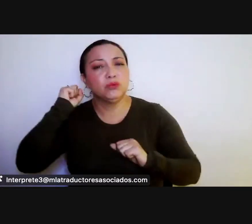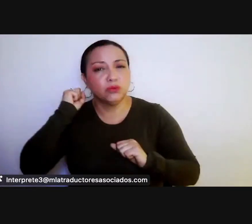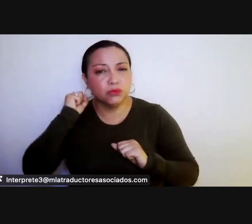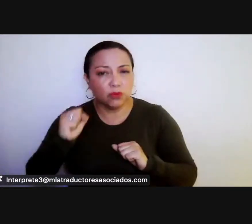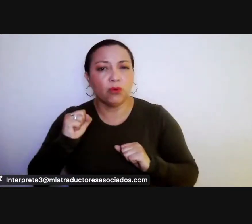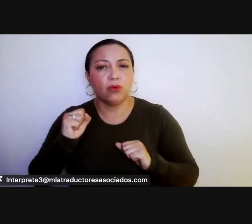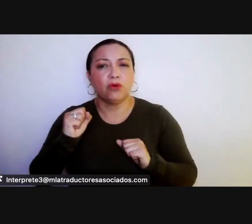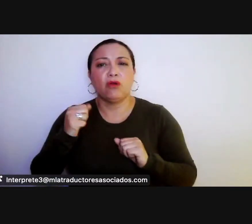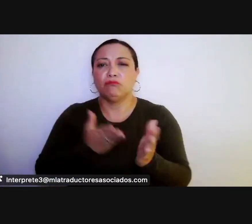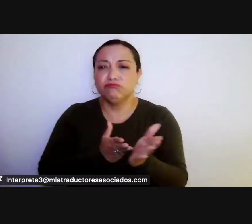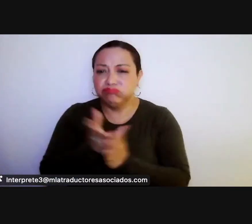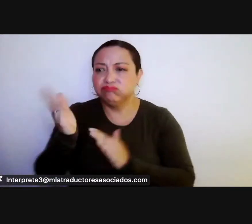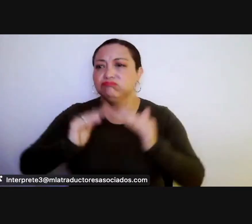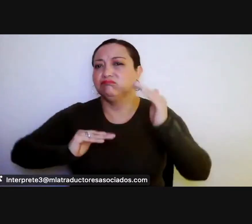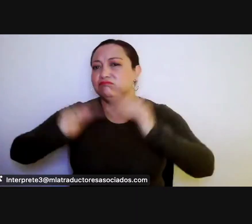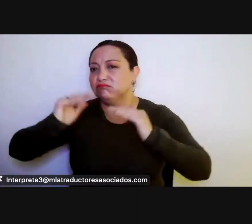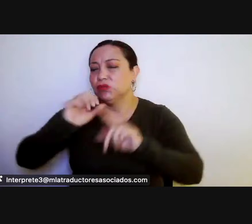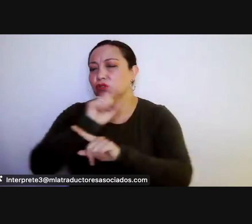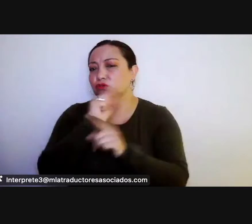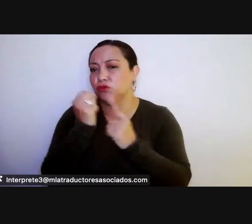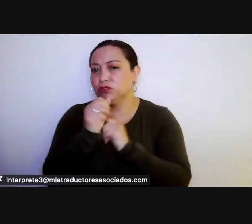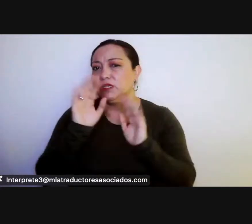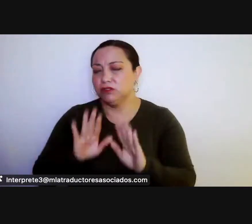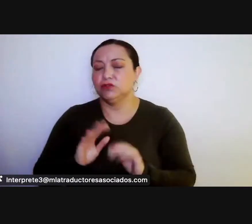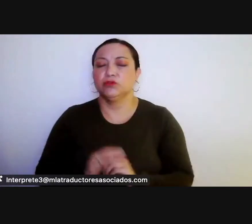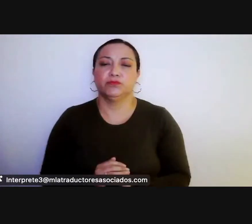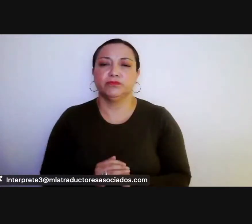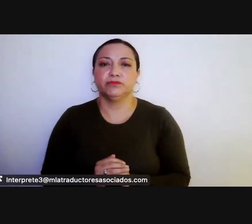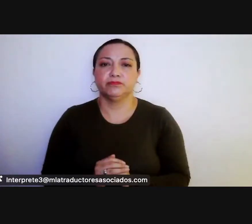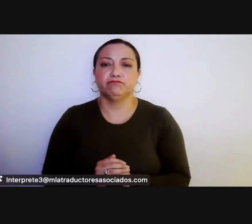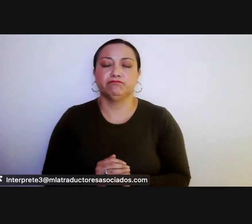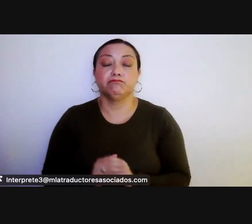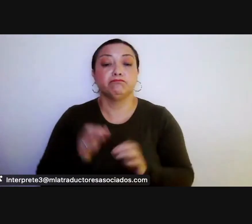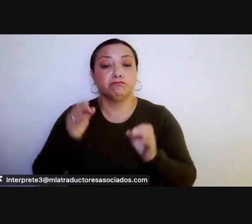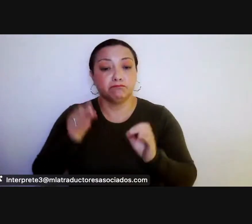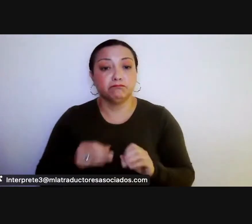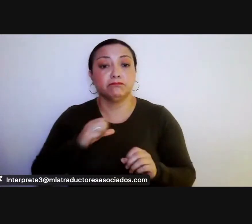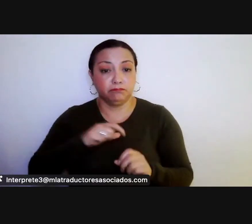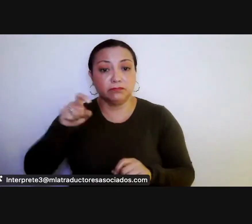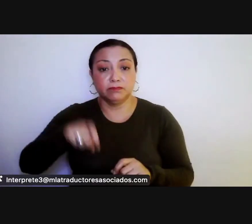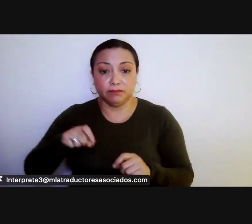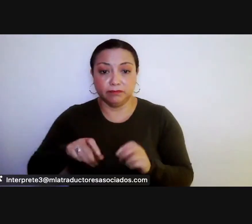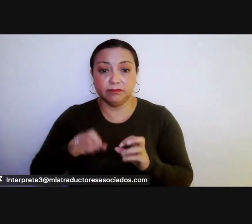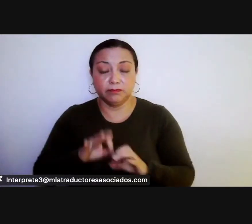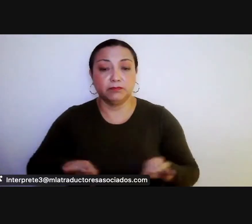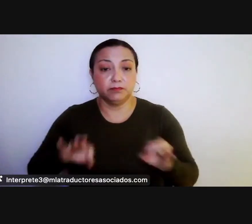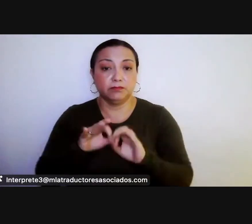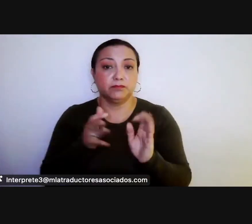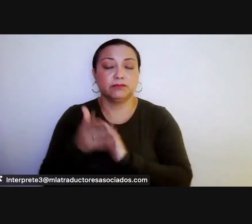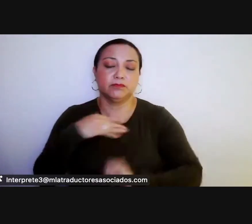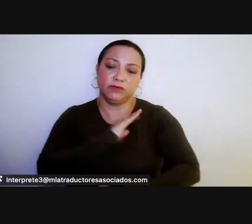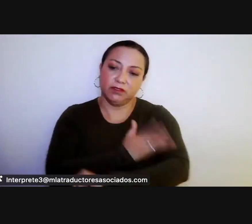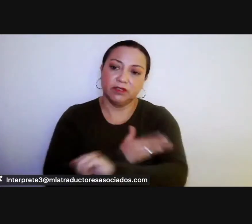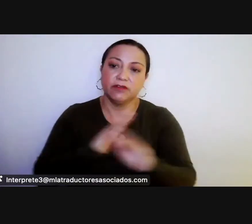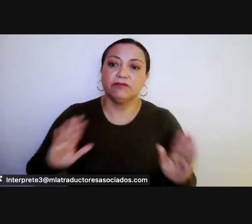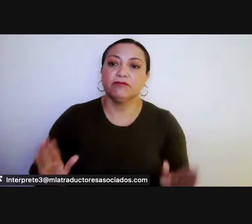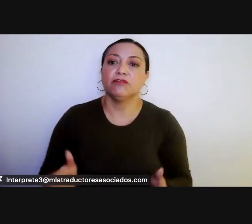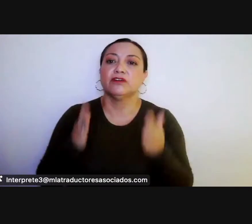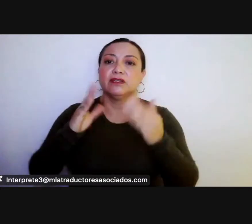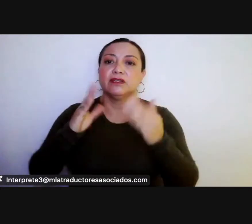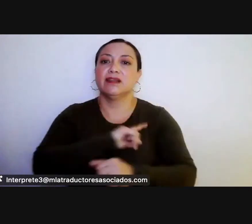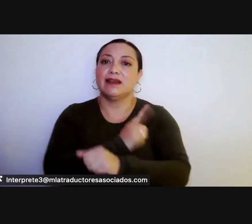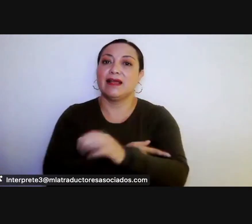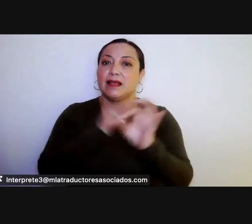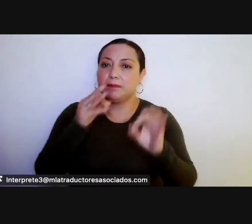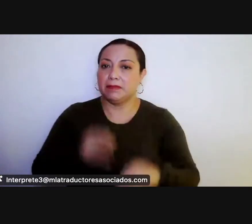represent very large inequalities. We have an urgent need to fortify